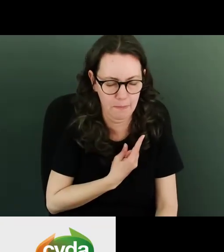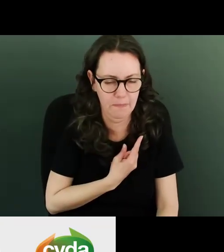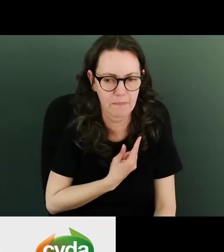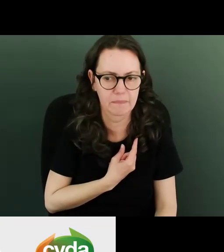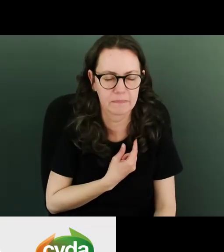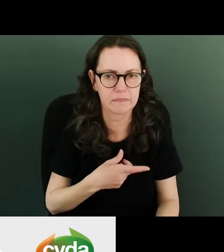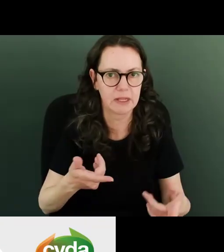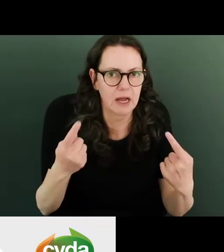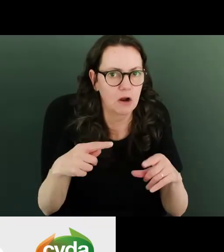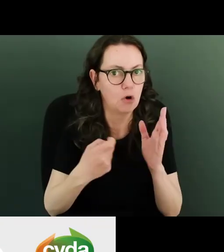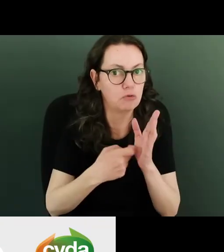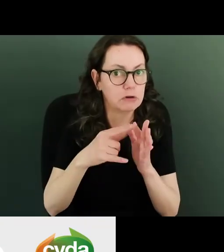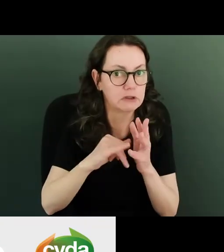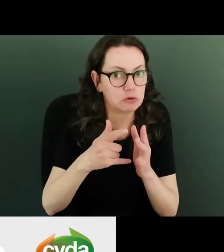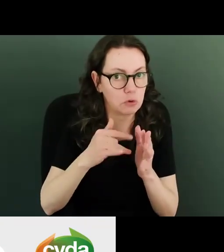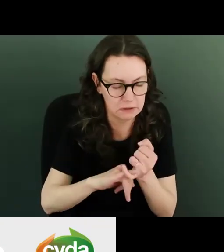Resources